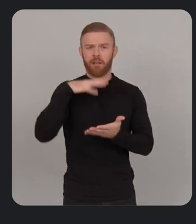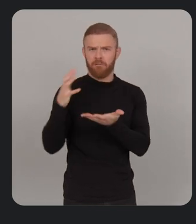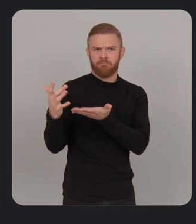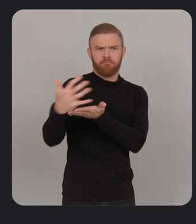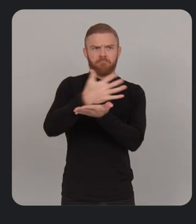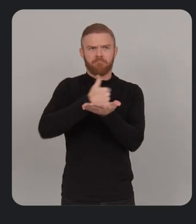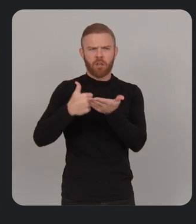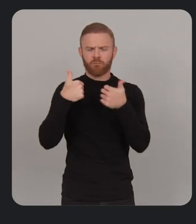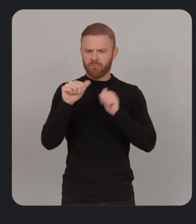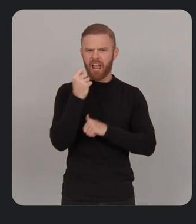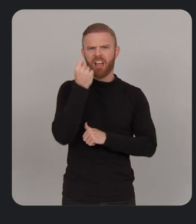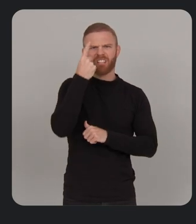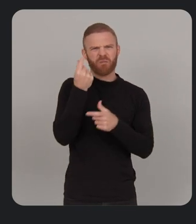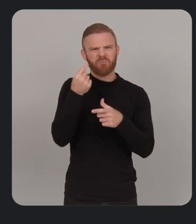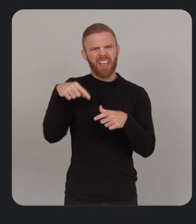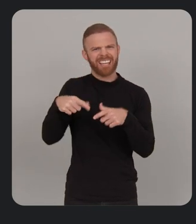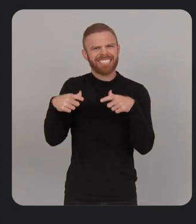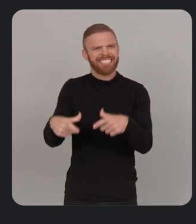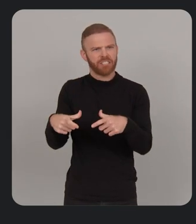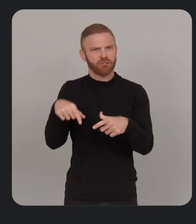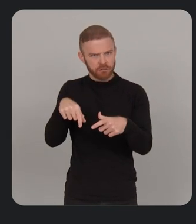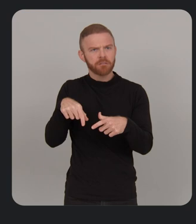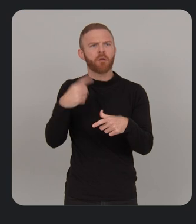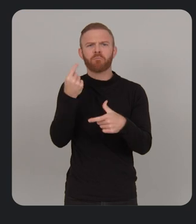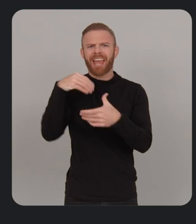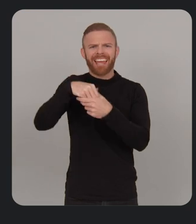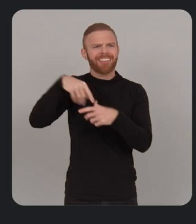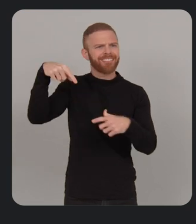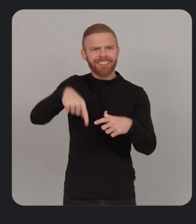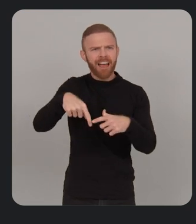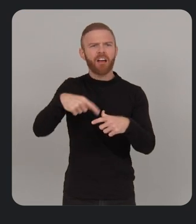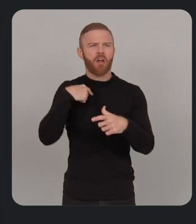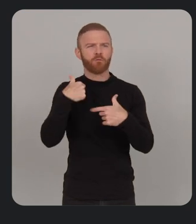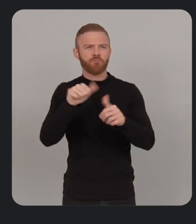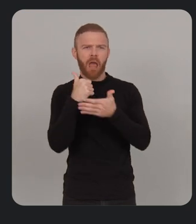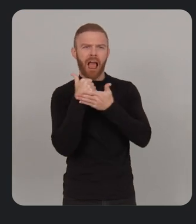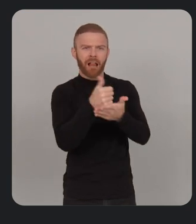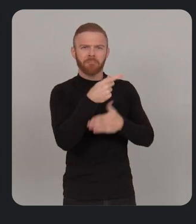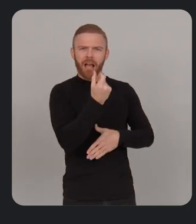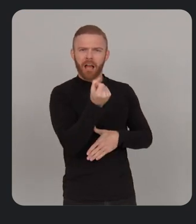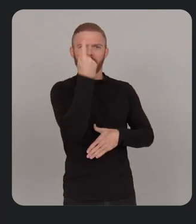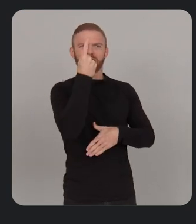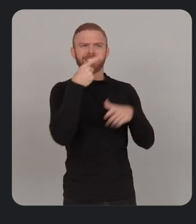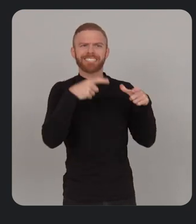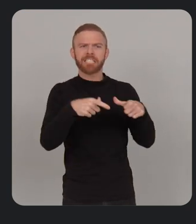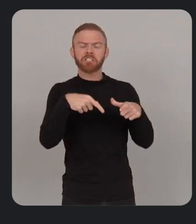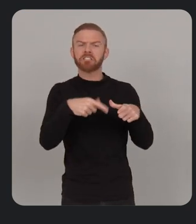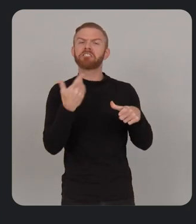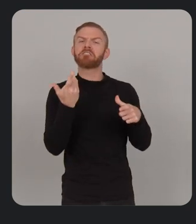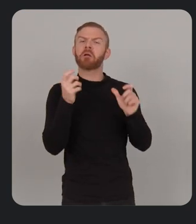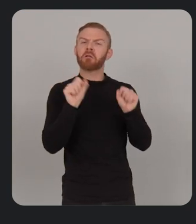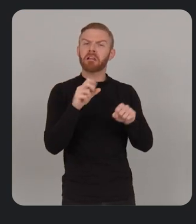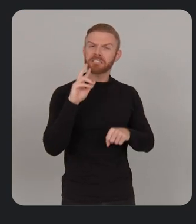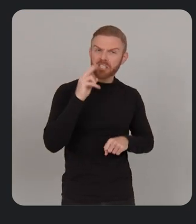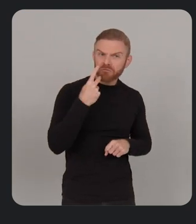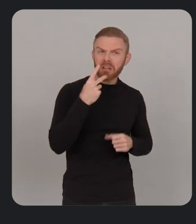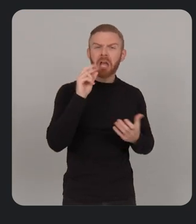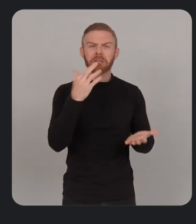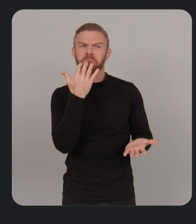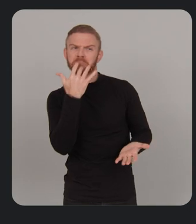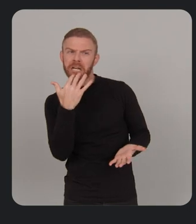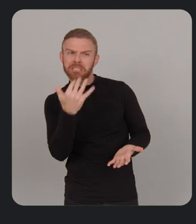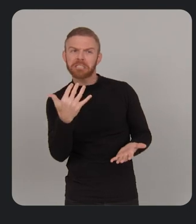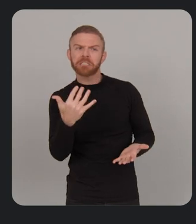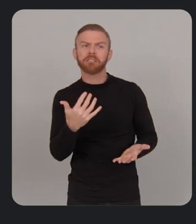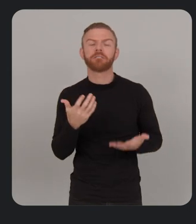those photos and we try to understand what is the dish, what's inside the dish. And then we try to help users understand if the dish is likely to be like vegetarian or